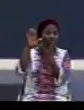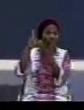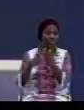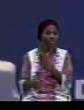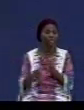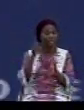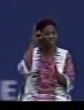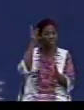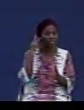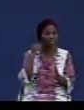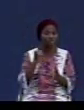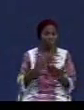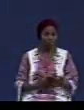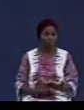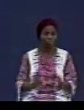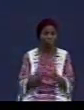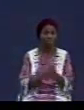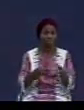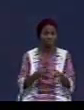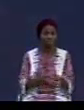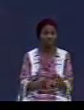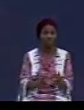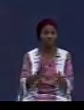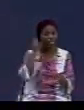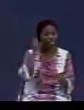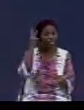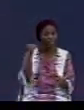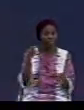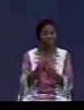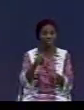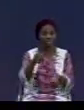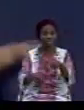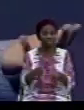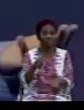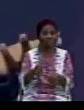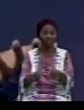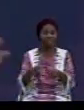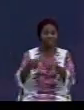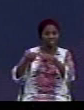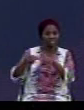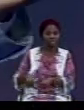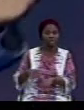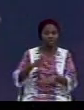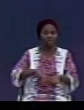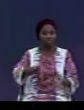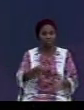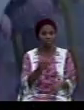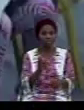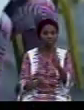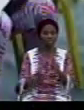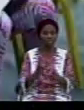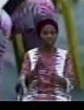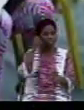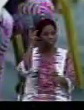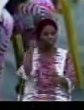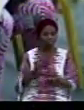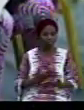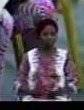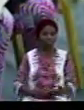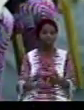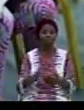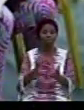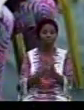was like a parasite, dependent on other people. He was born that way. He